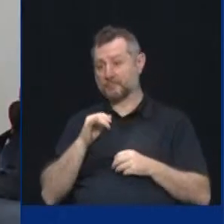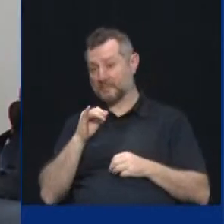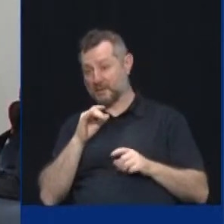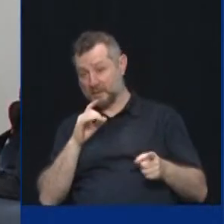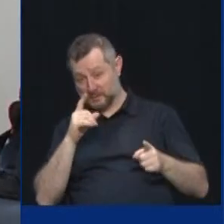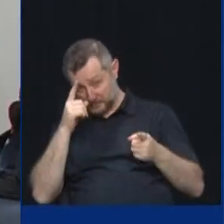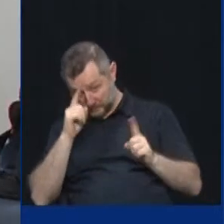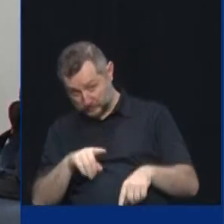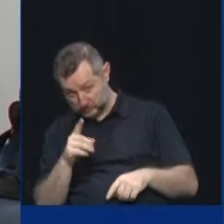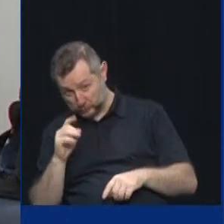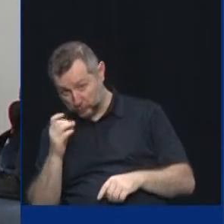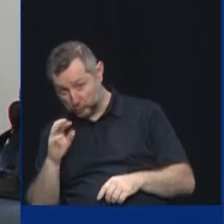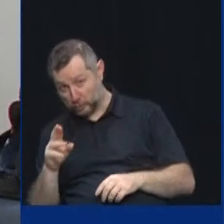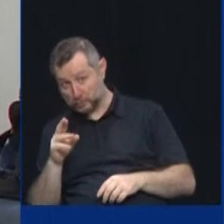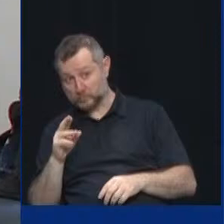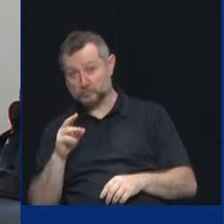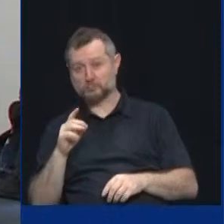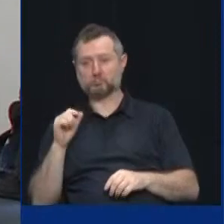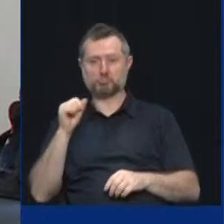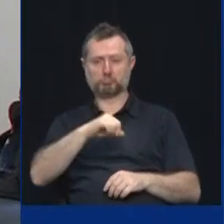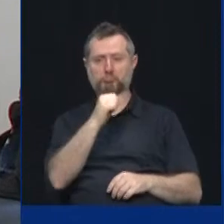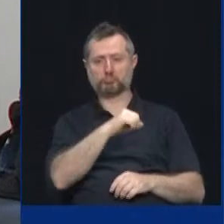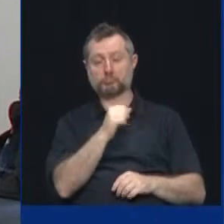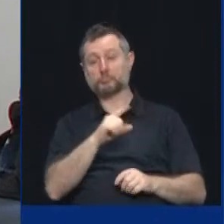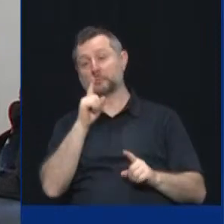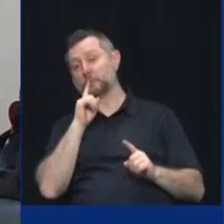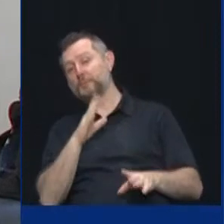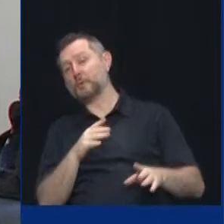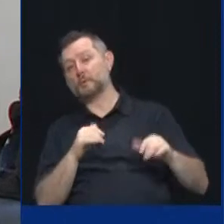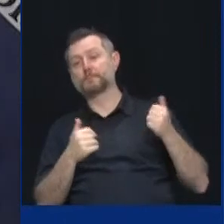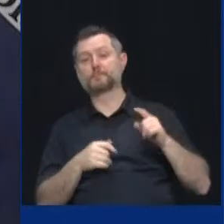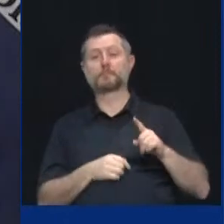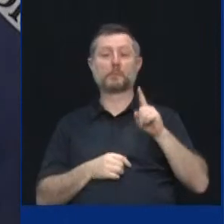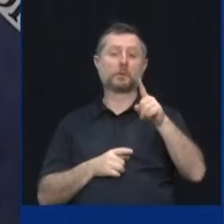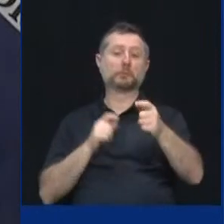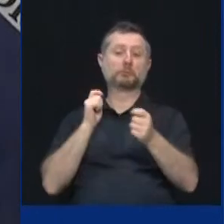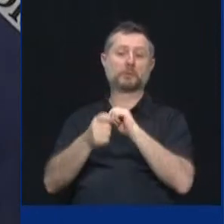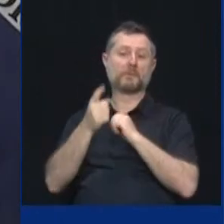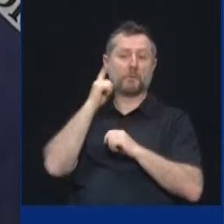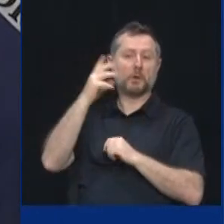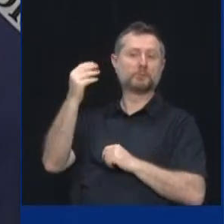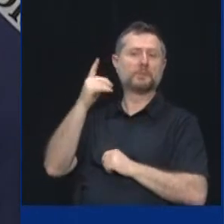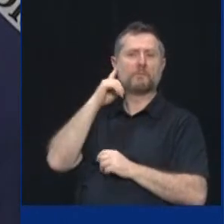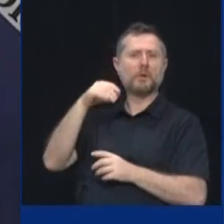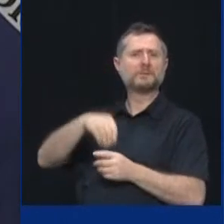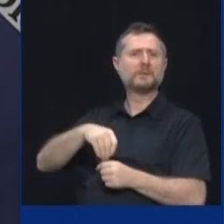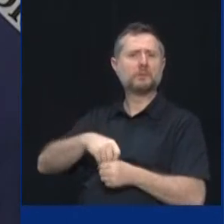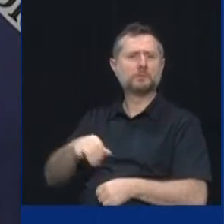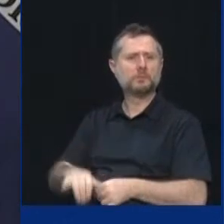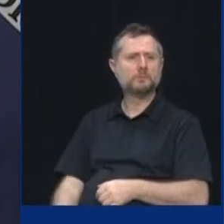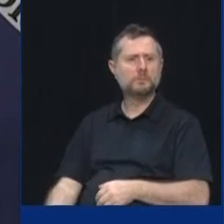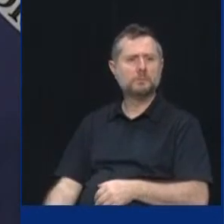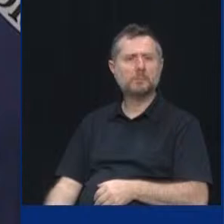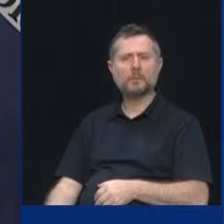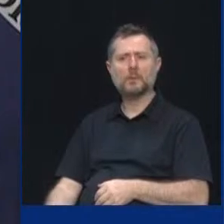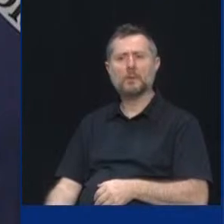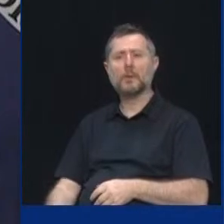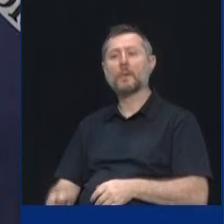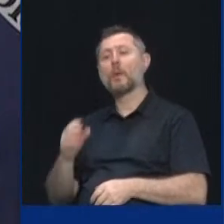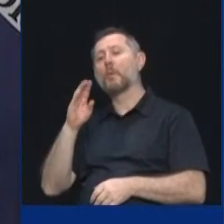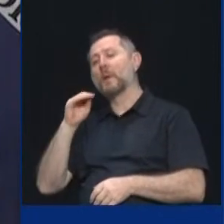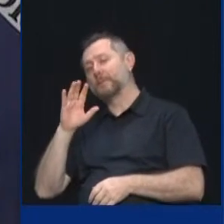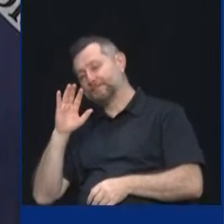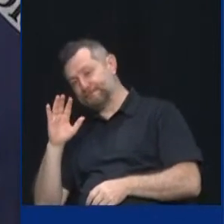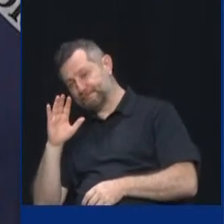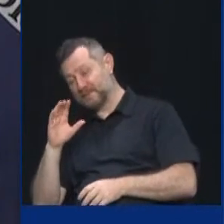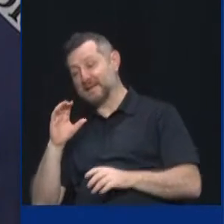you're modifying for the outside. Why not modify for the inside? They make a good case on